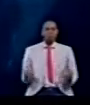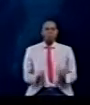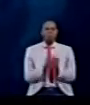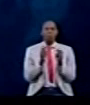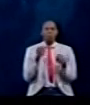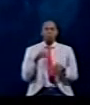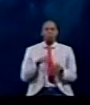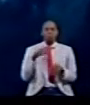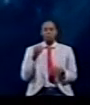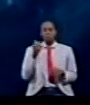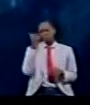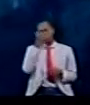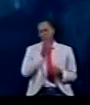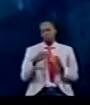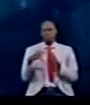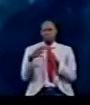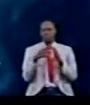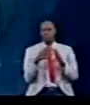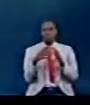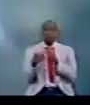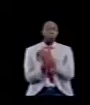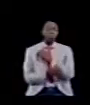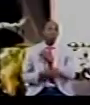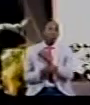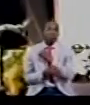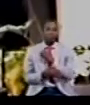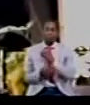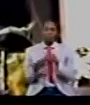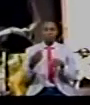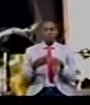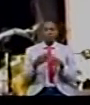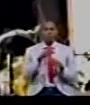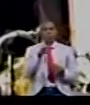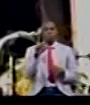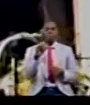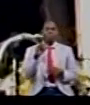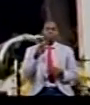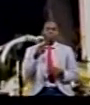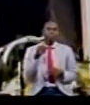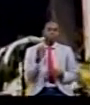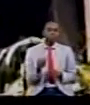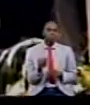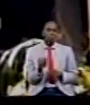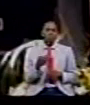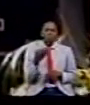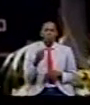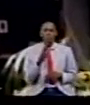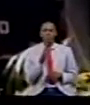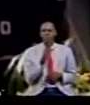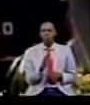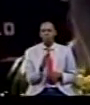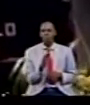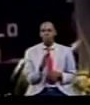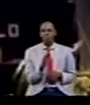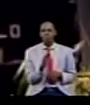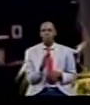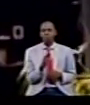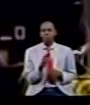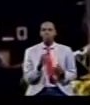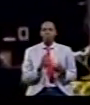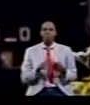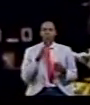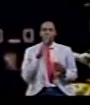Mark chapter 4. I'm going to read from verse 35. Mark chapter 4 from verse